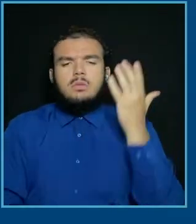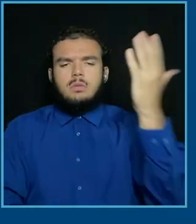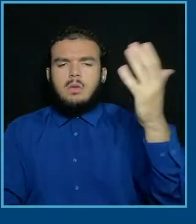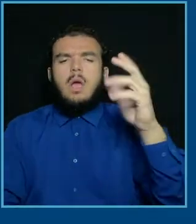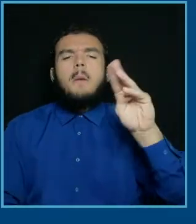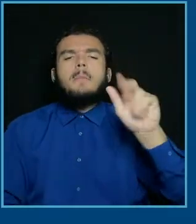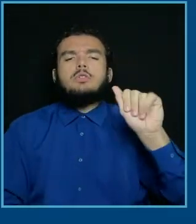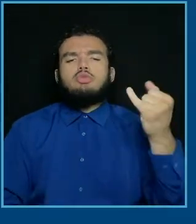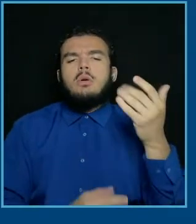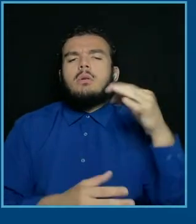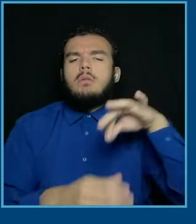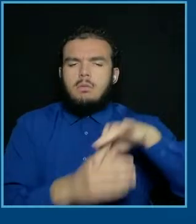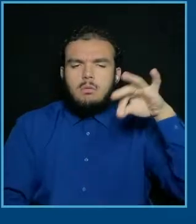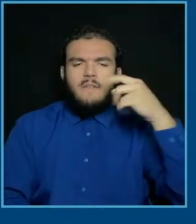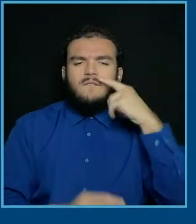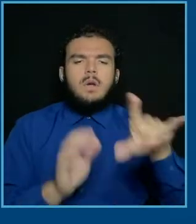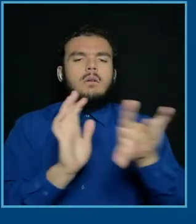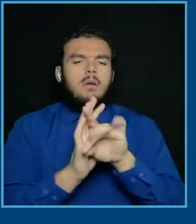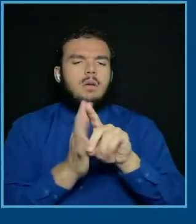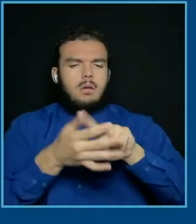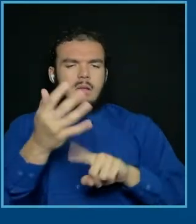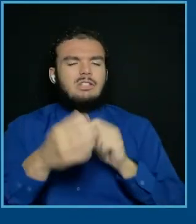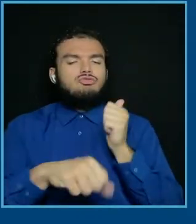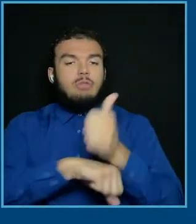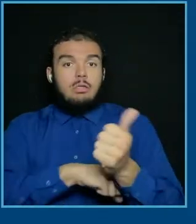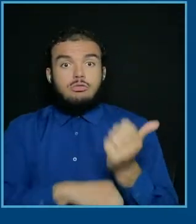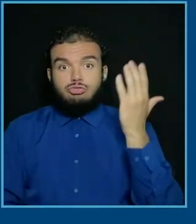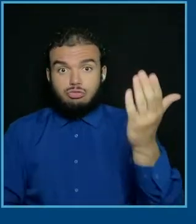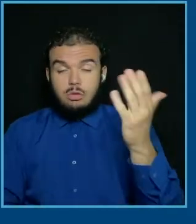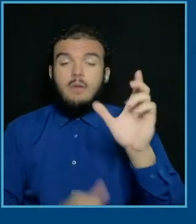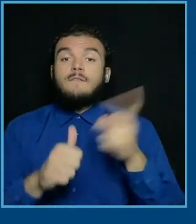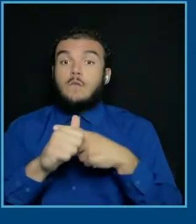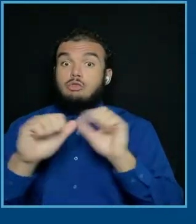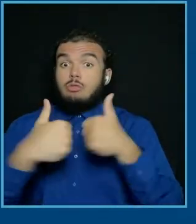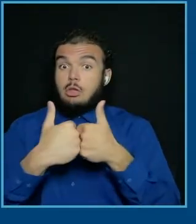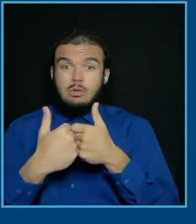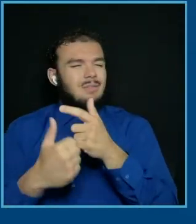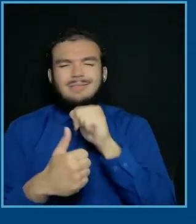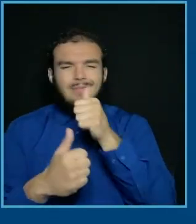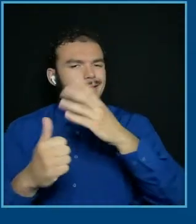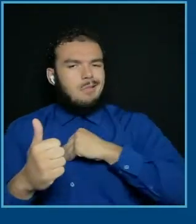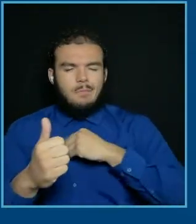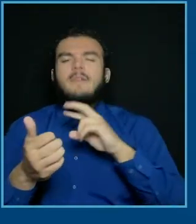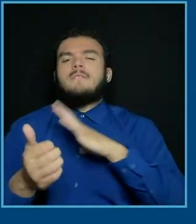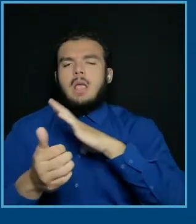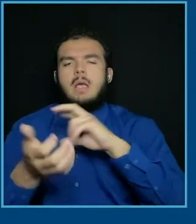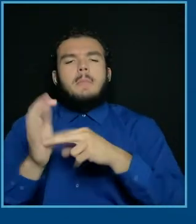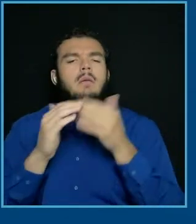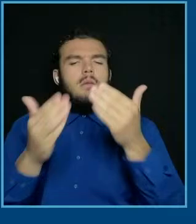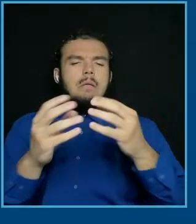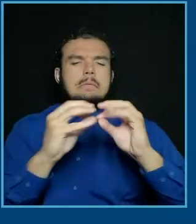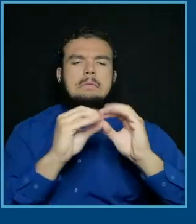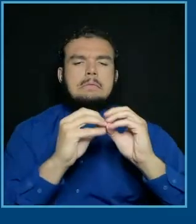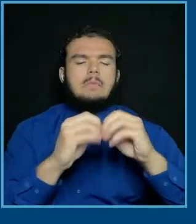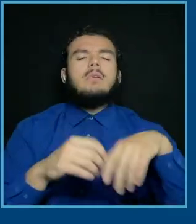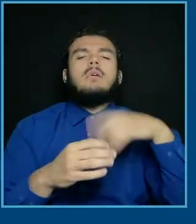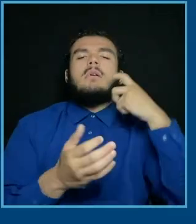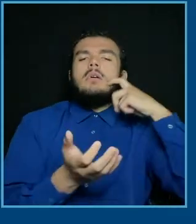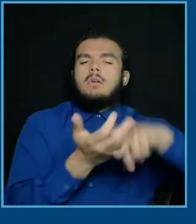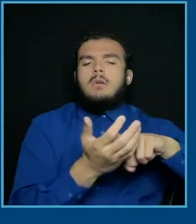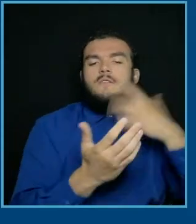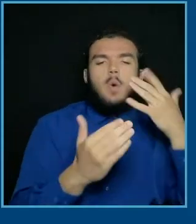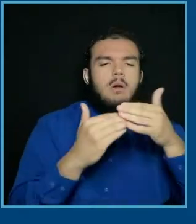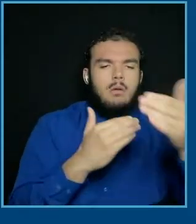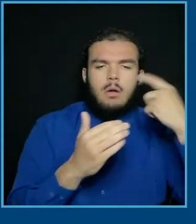to adopt a resolution disposing of the challenge. In the event the first proposed resolution is not adopted, the co-chairs will continue to recognize committee members for the purpose of